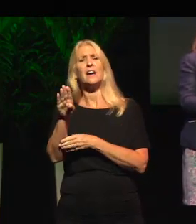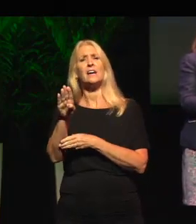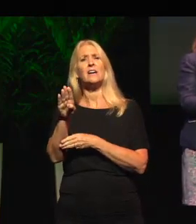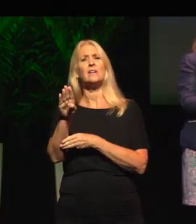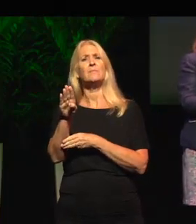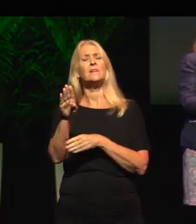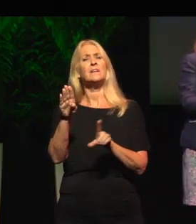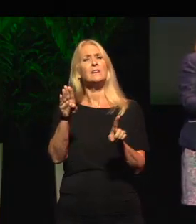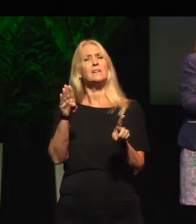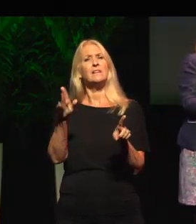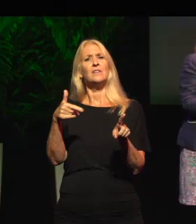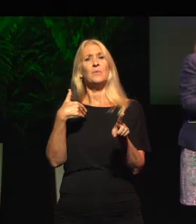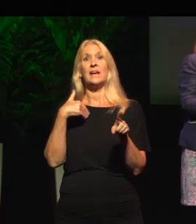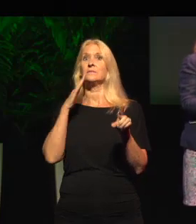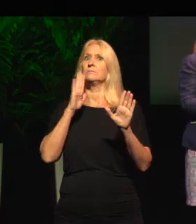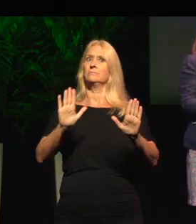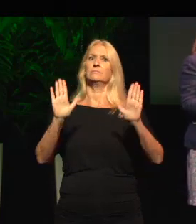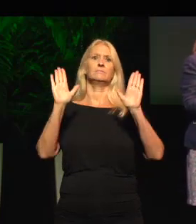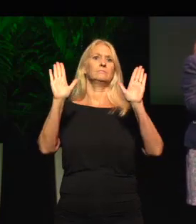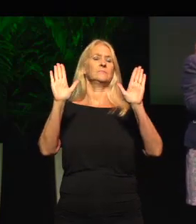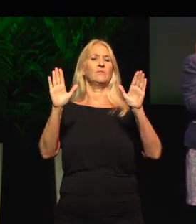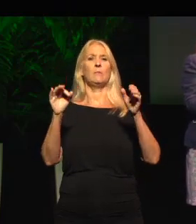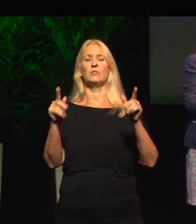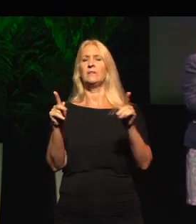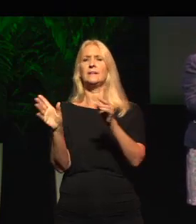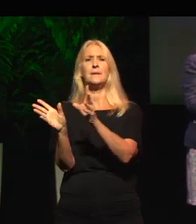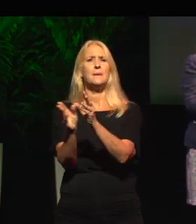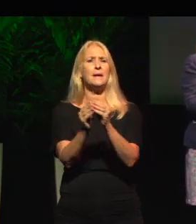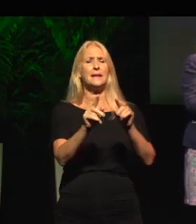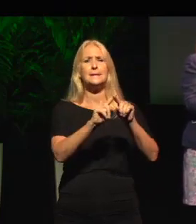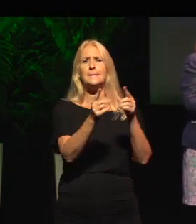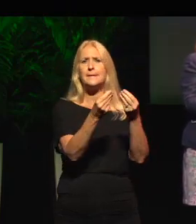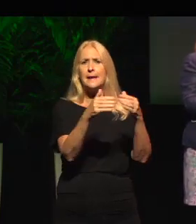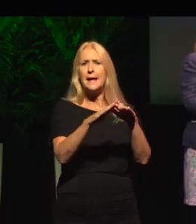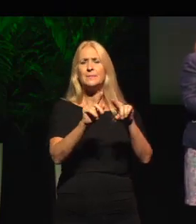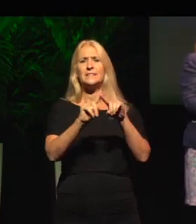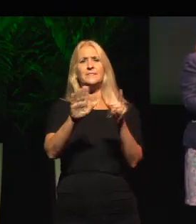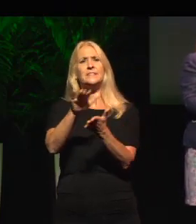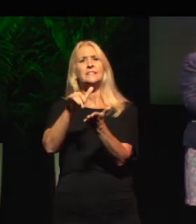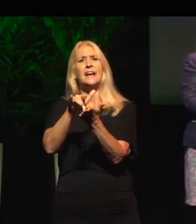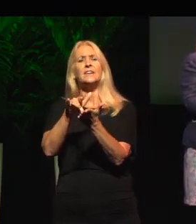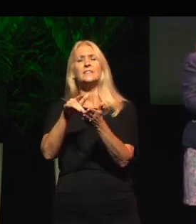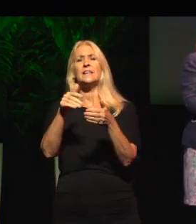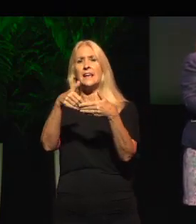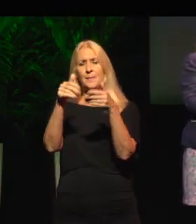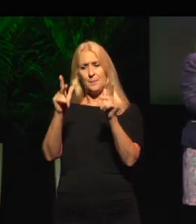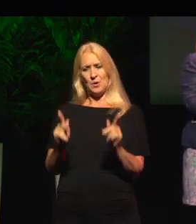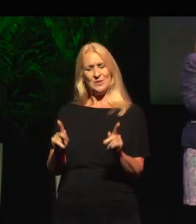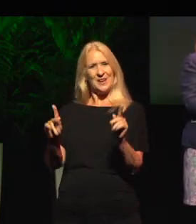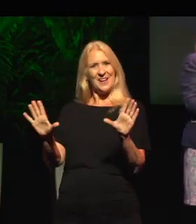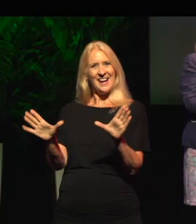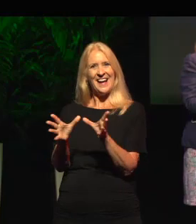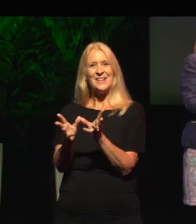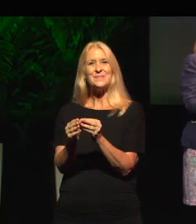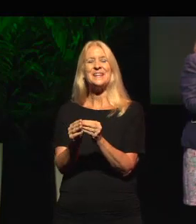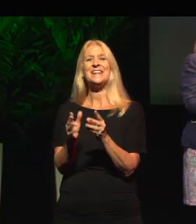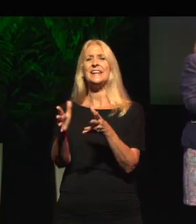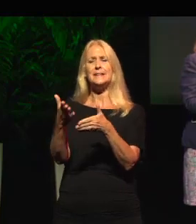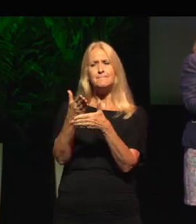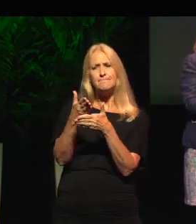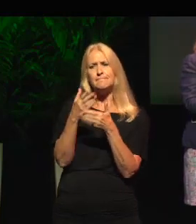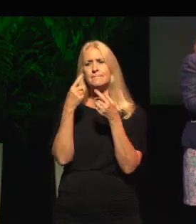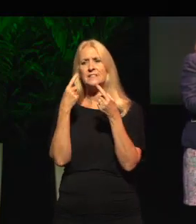afforded some fabulous opportunities to meet on the different campuses and centers in person and share our successes and ideas